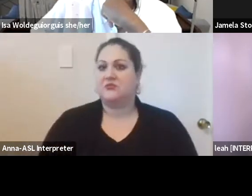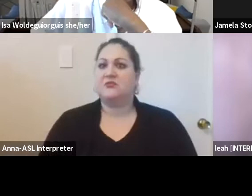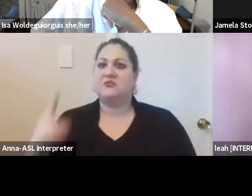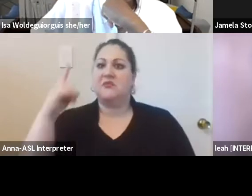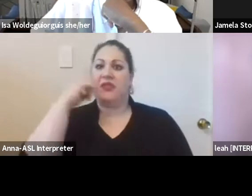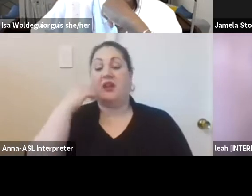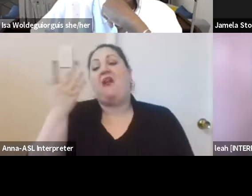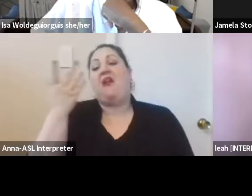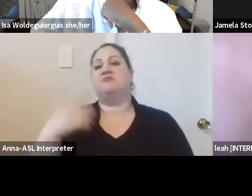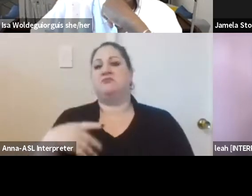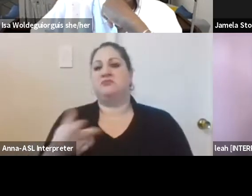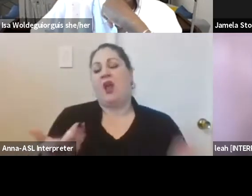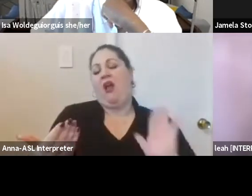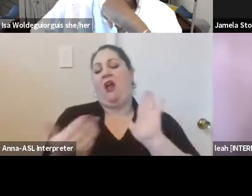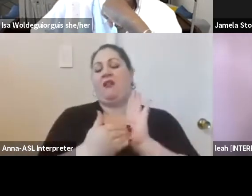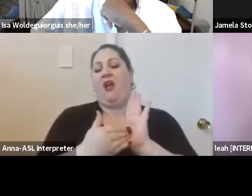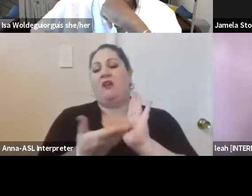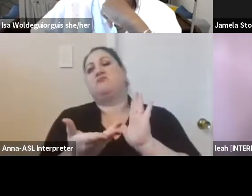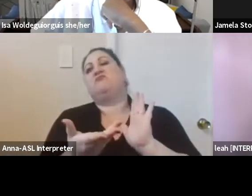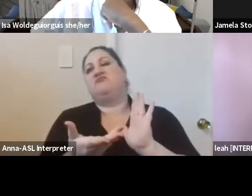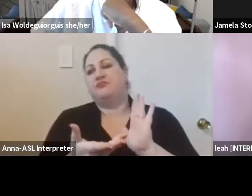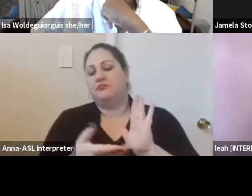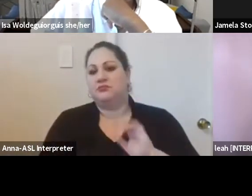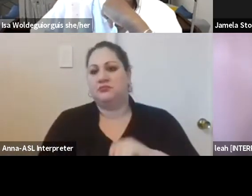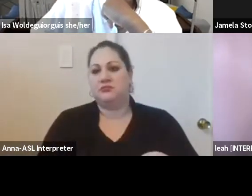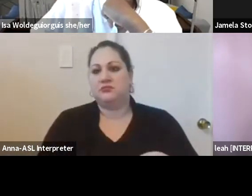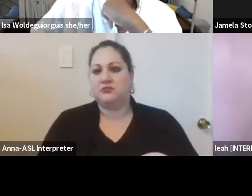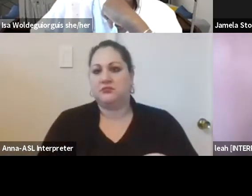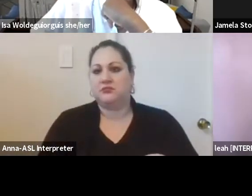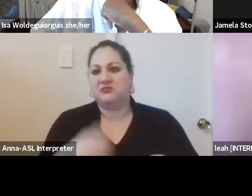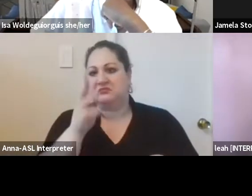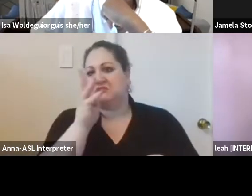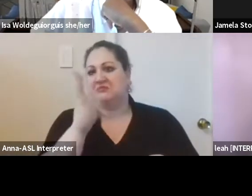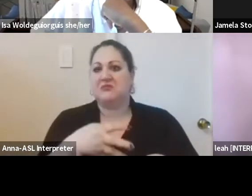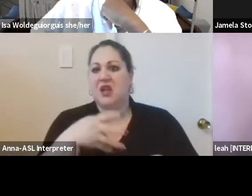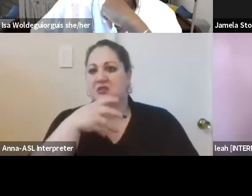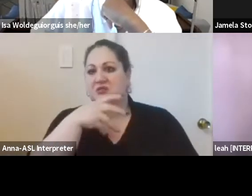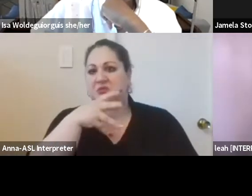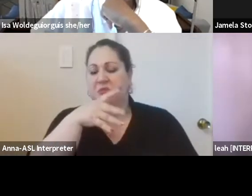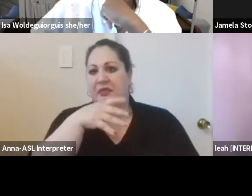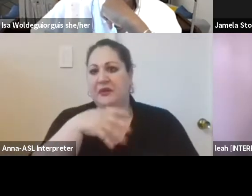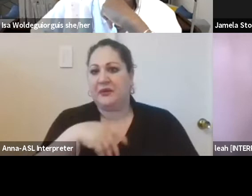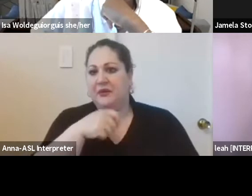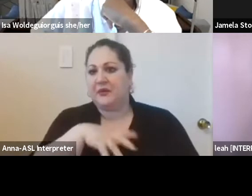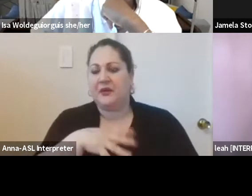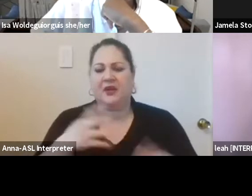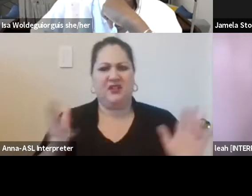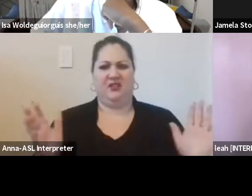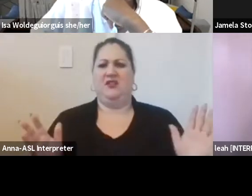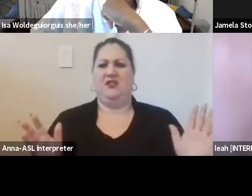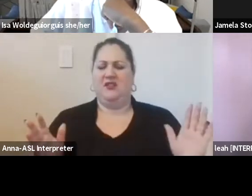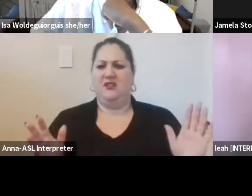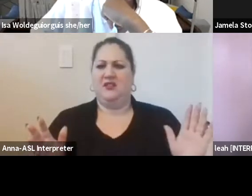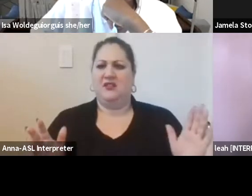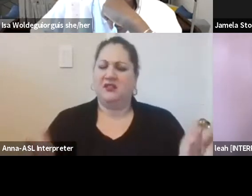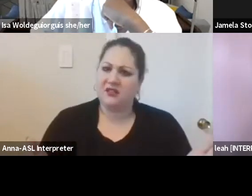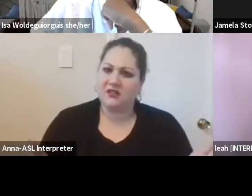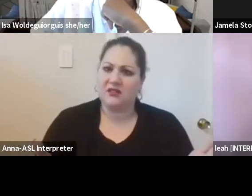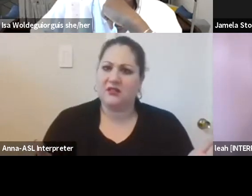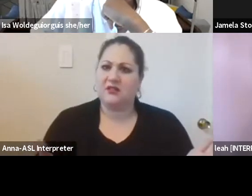another one, labeled already. Then you explain to the officers the problem. Things come to mind. We had to file